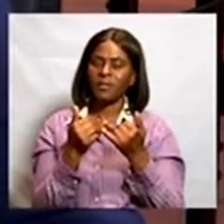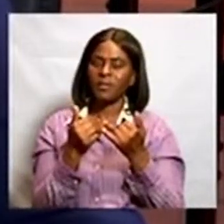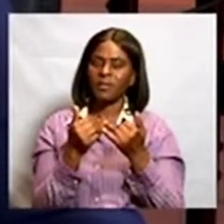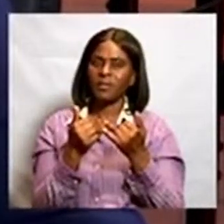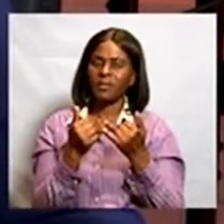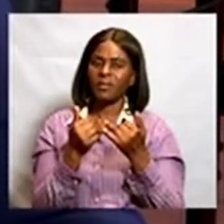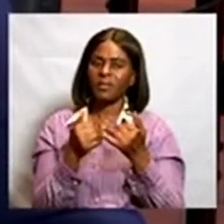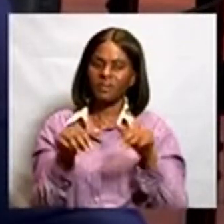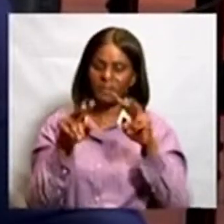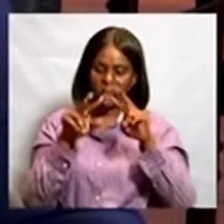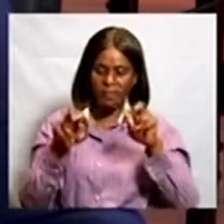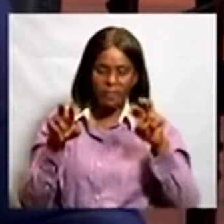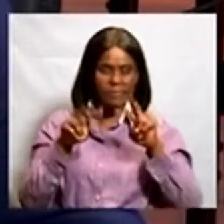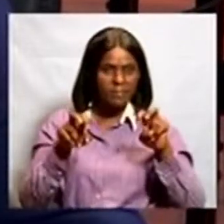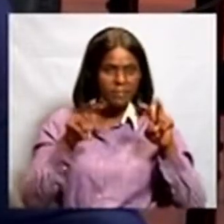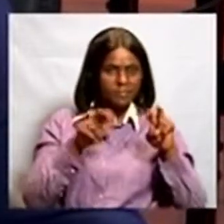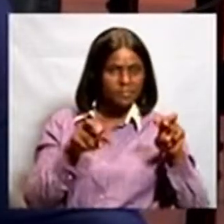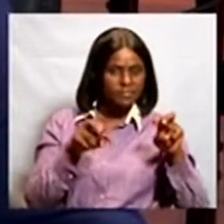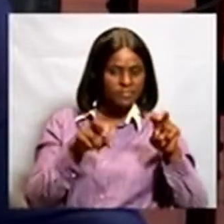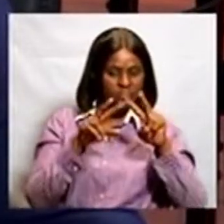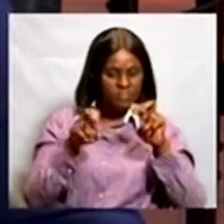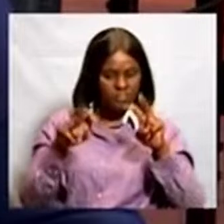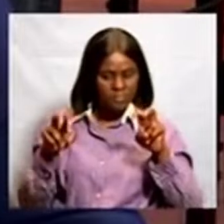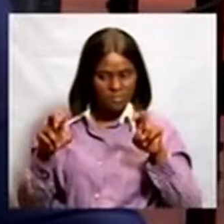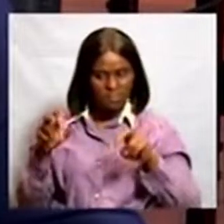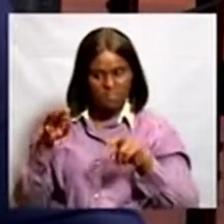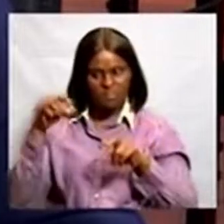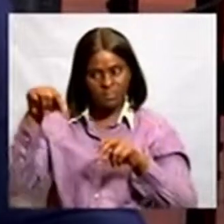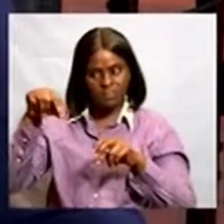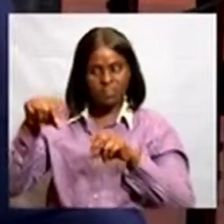the verification of qualification.